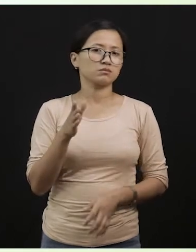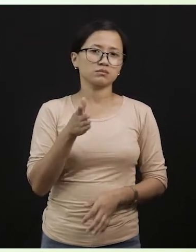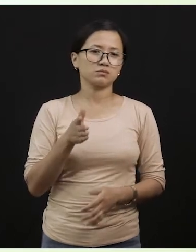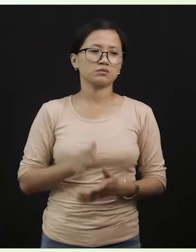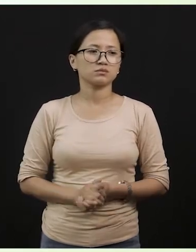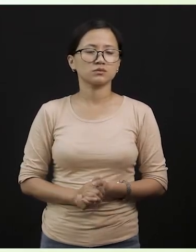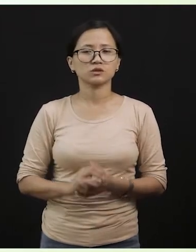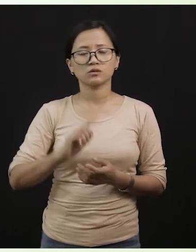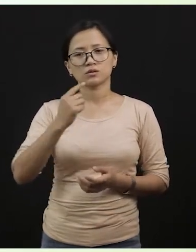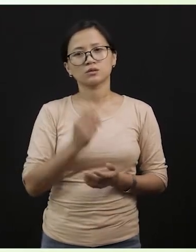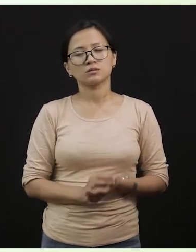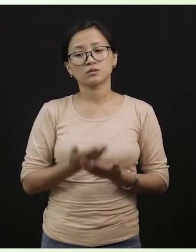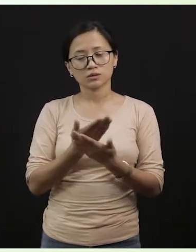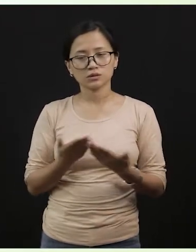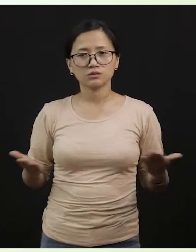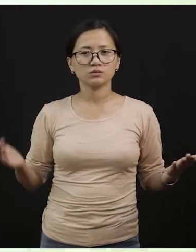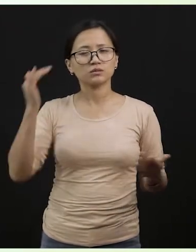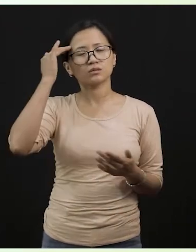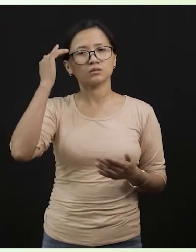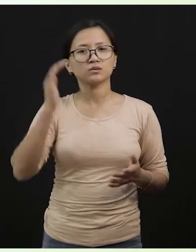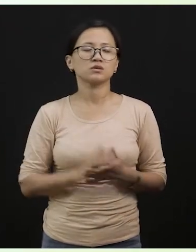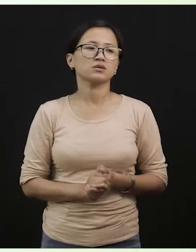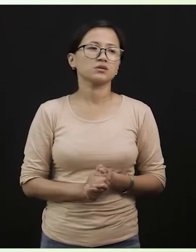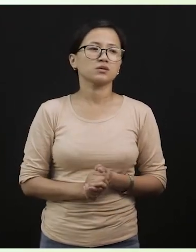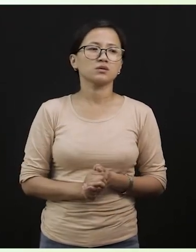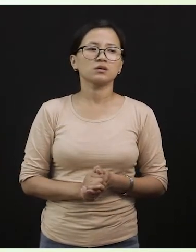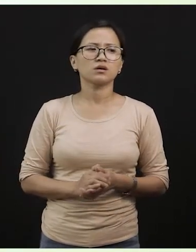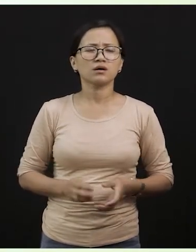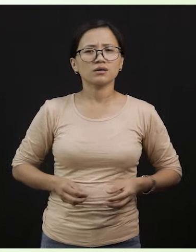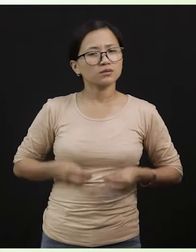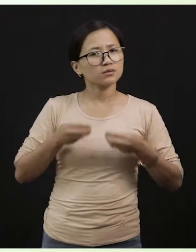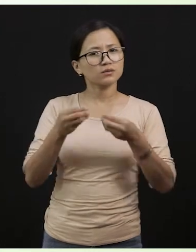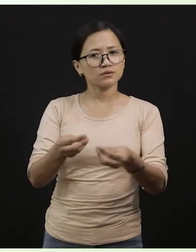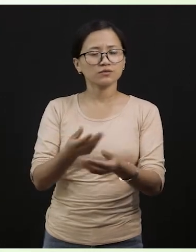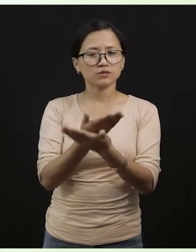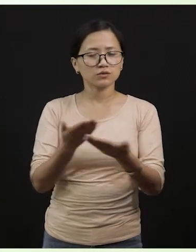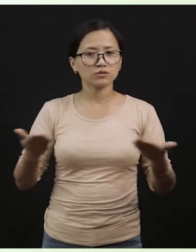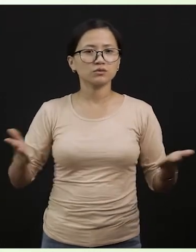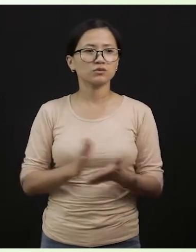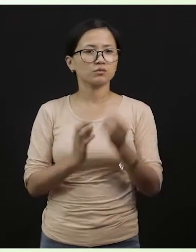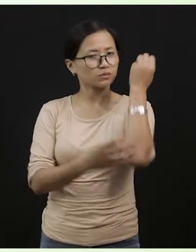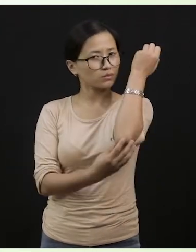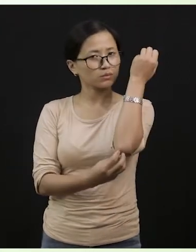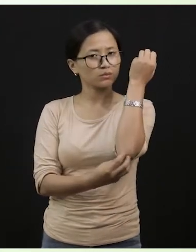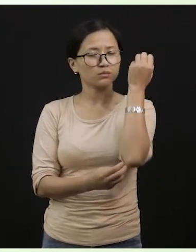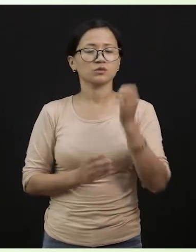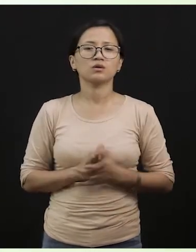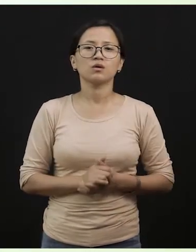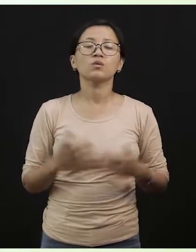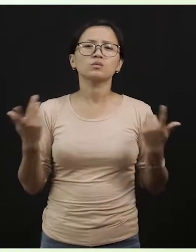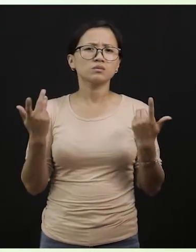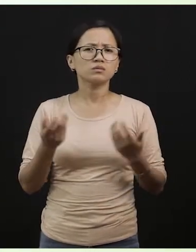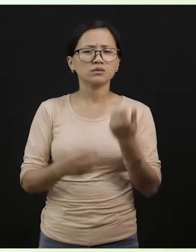and one more thing I want you to know, I give things to the poor, it is. So our book says, I give things to the poor. You know what